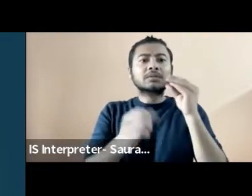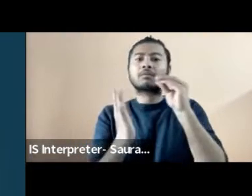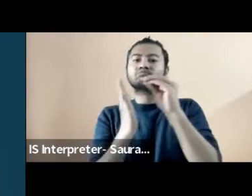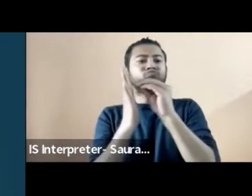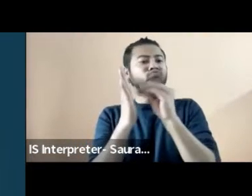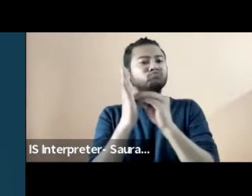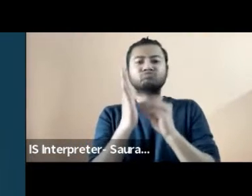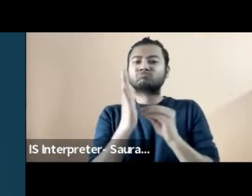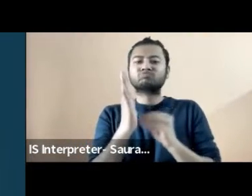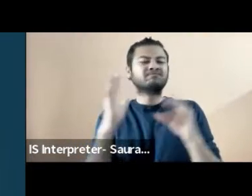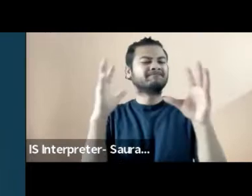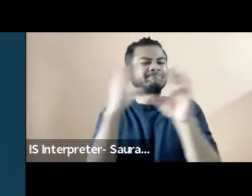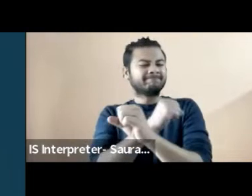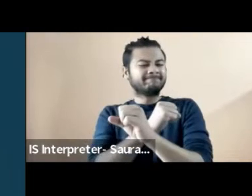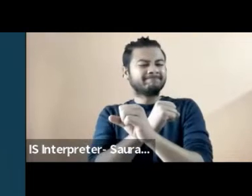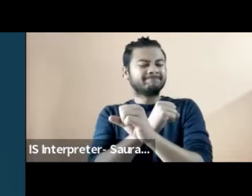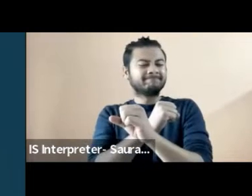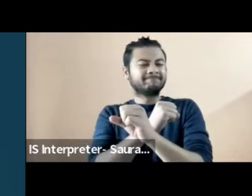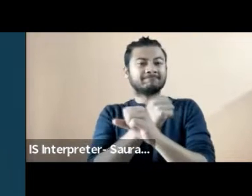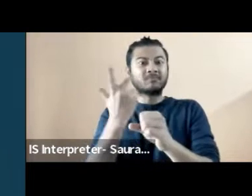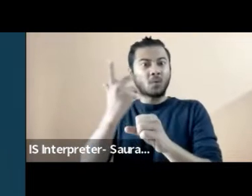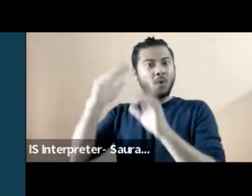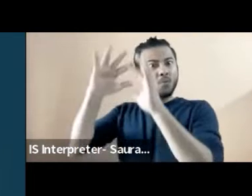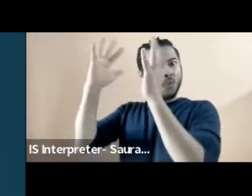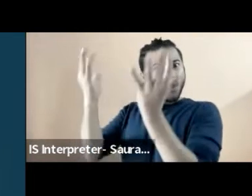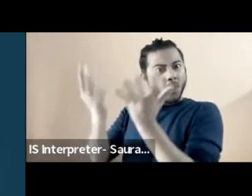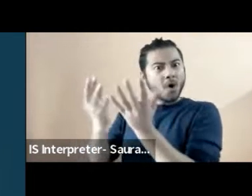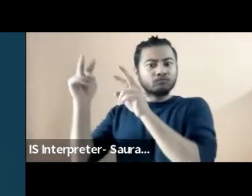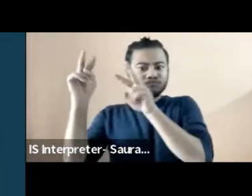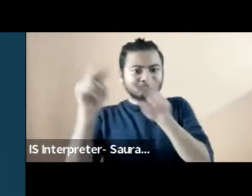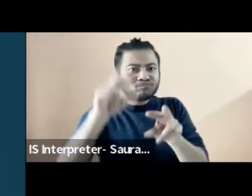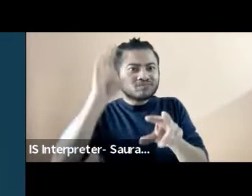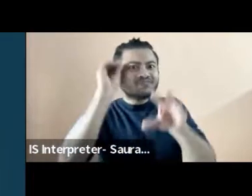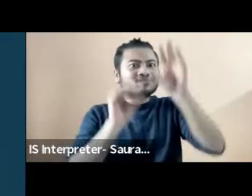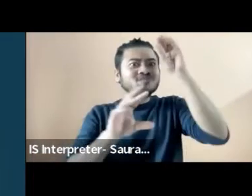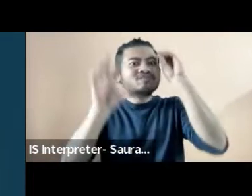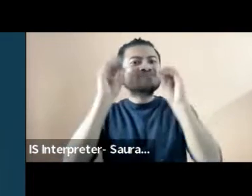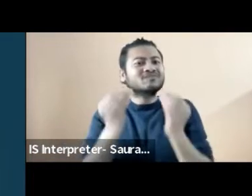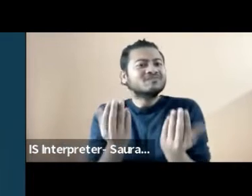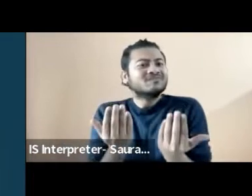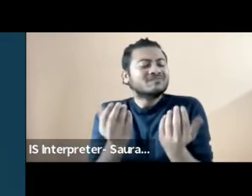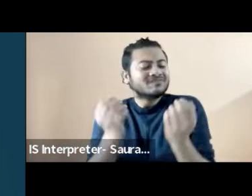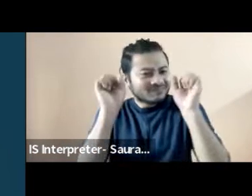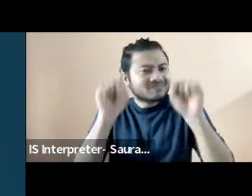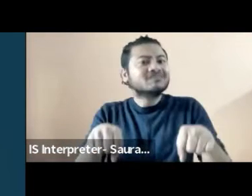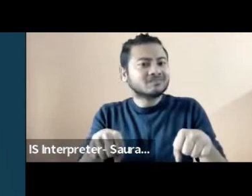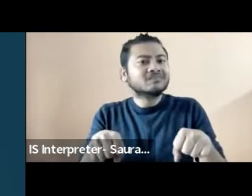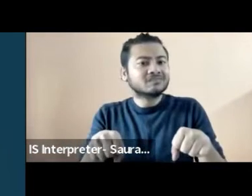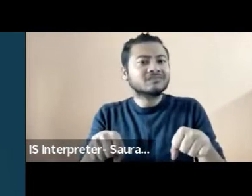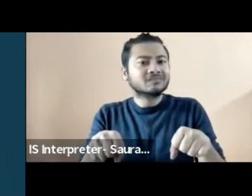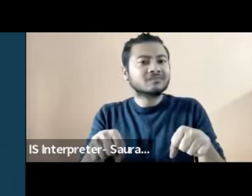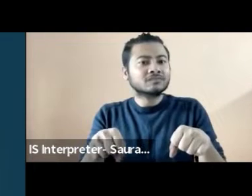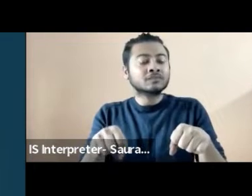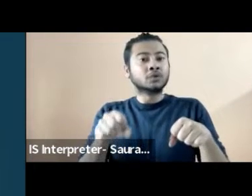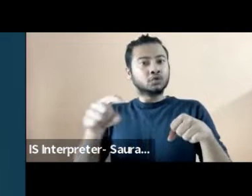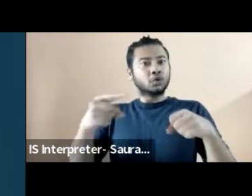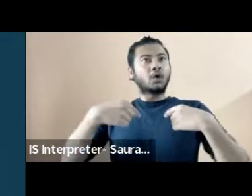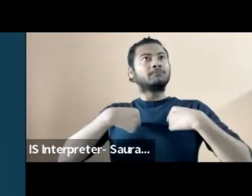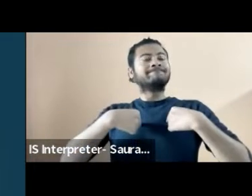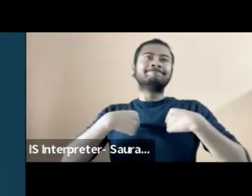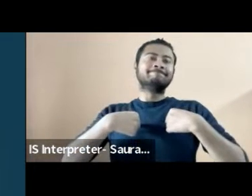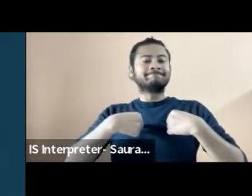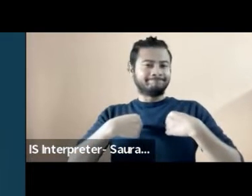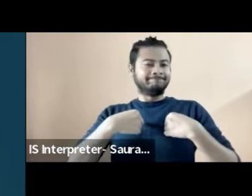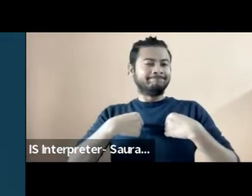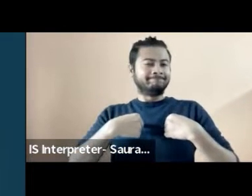have a lot of lessons for the world. So we focused on documenting some of these experiences, specifically